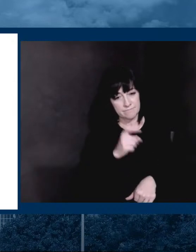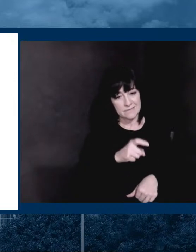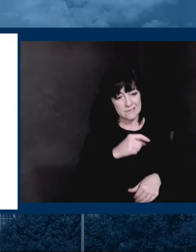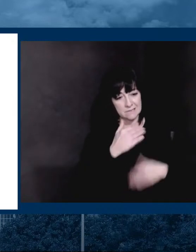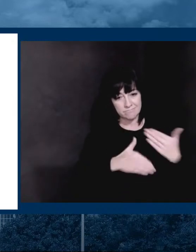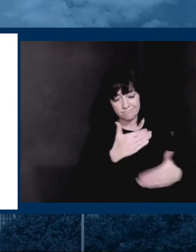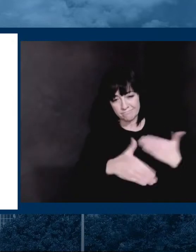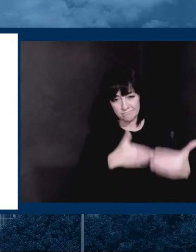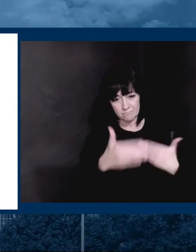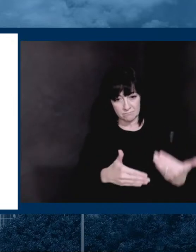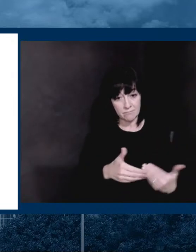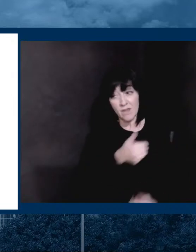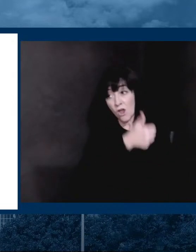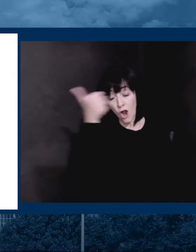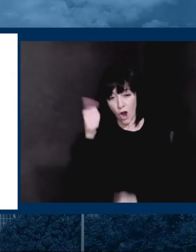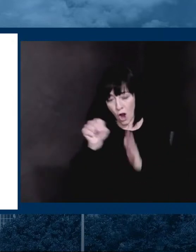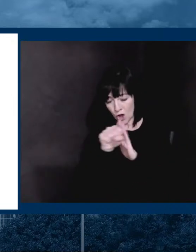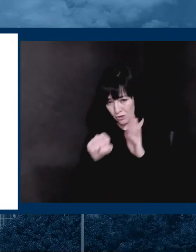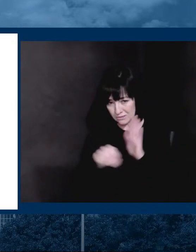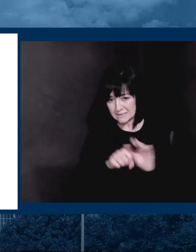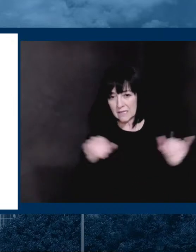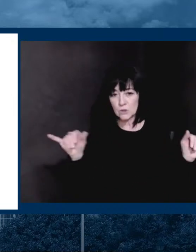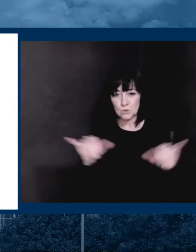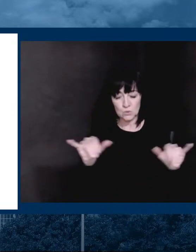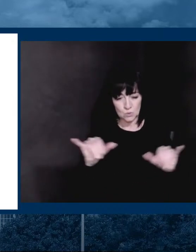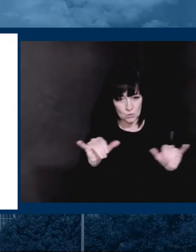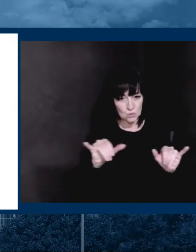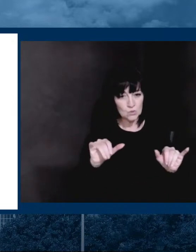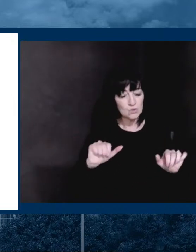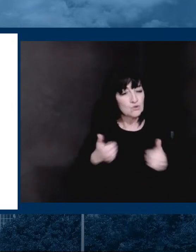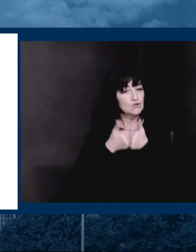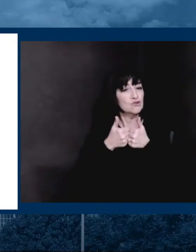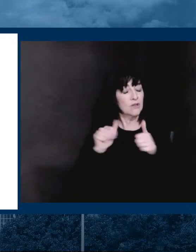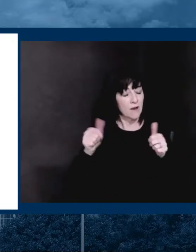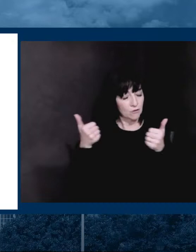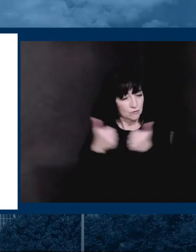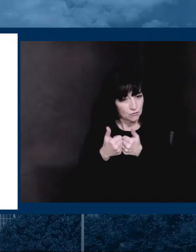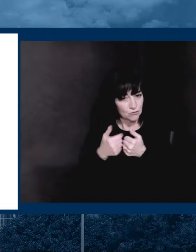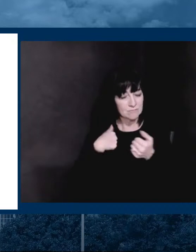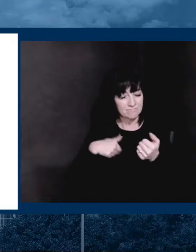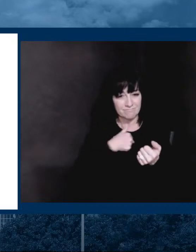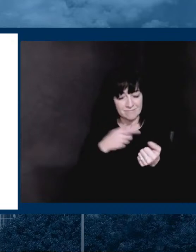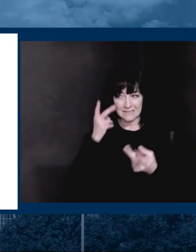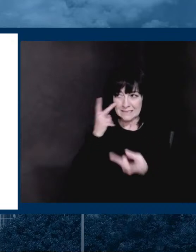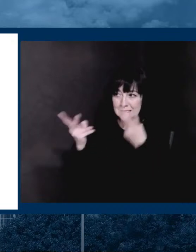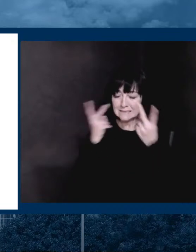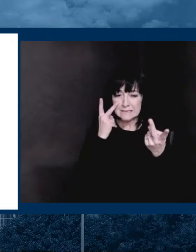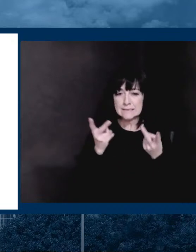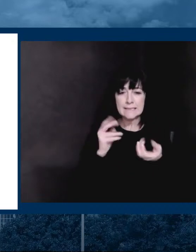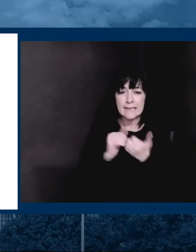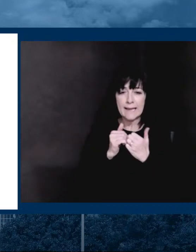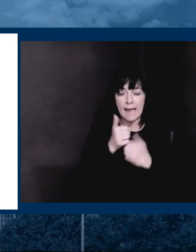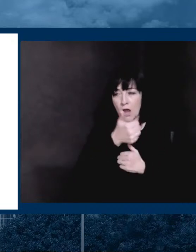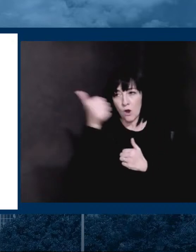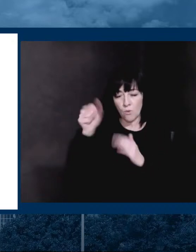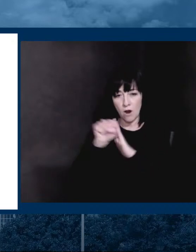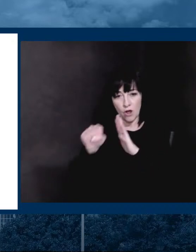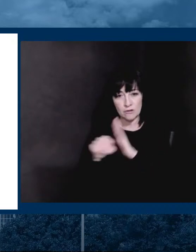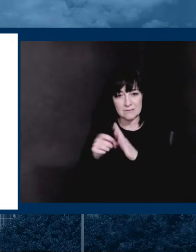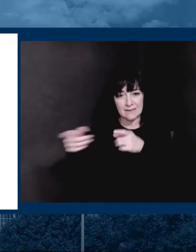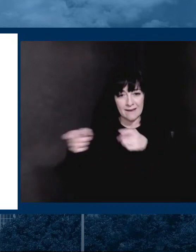other states. Lots of examples in our region and across the country, what states are doing to respond to that imperative. So that'll